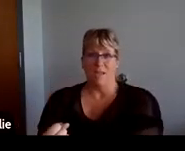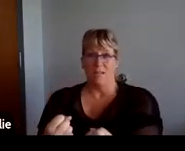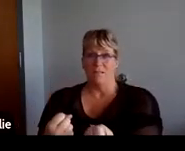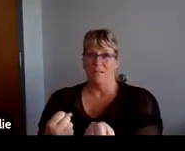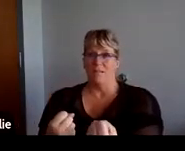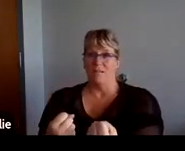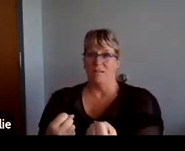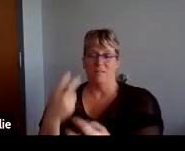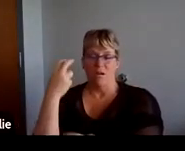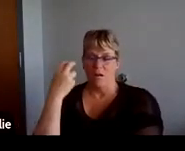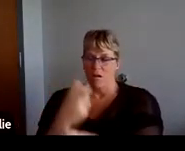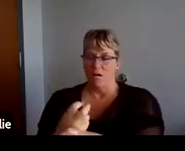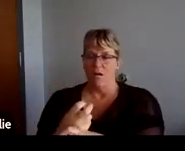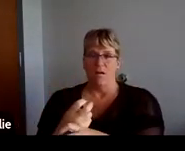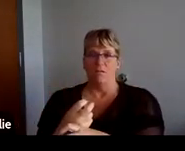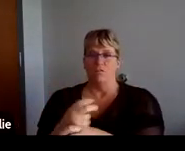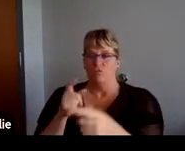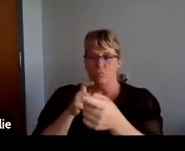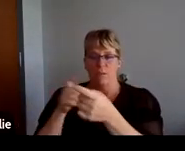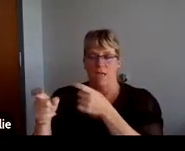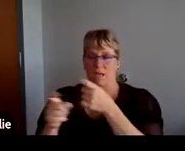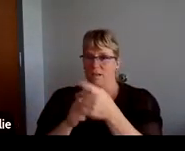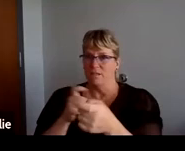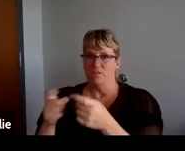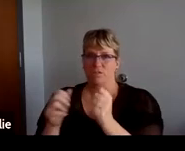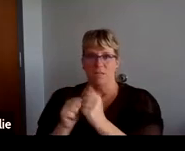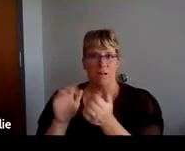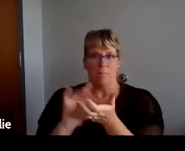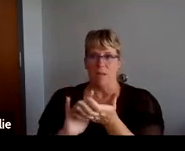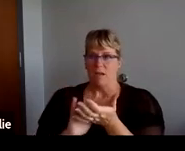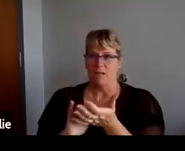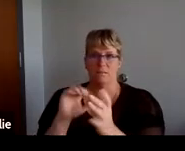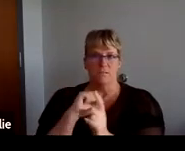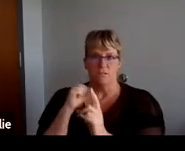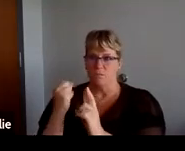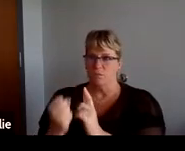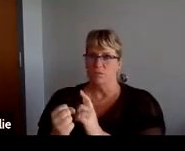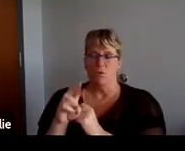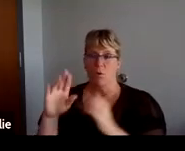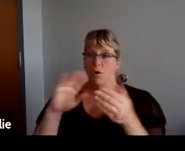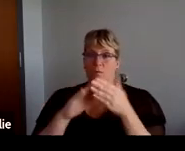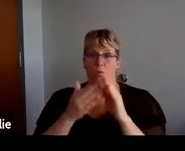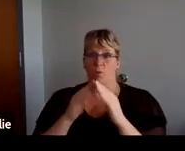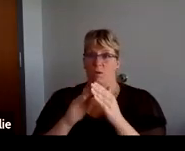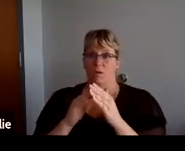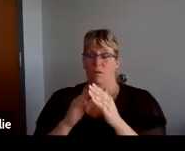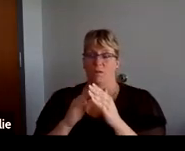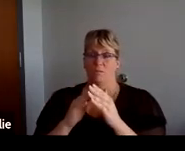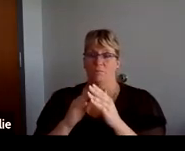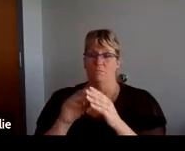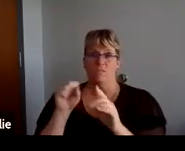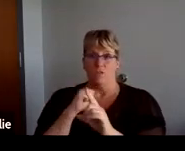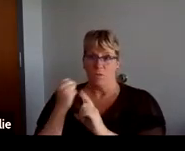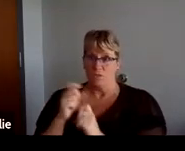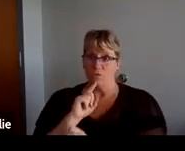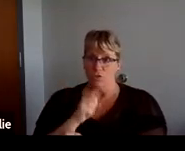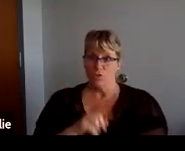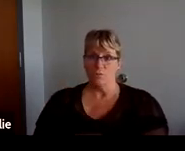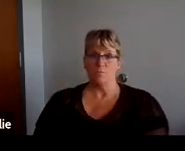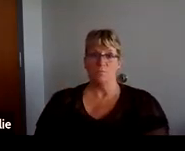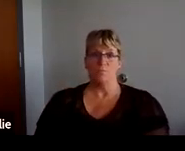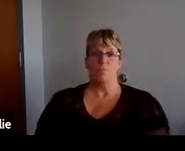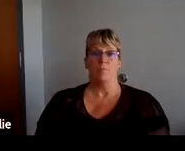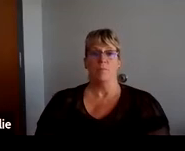very difficult to manage in a medical setting and in a community setting for sure. But the amphetamines,